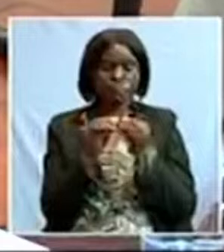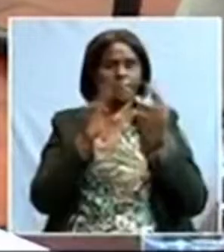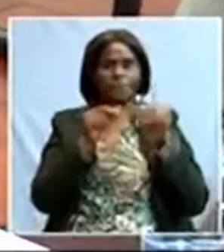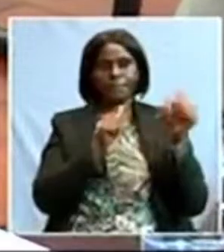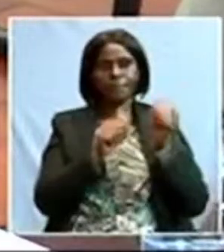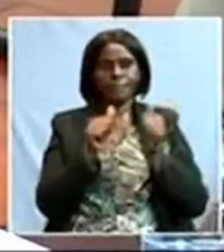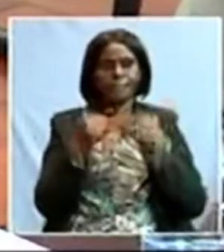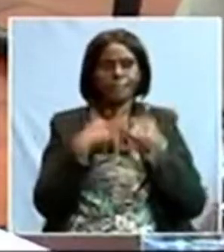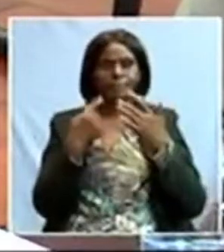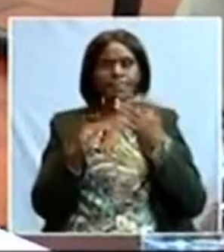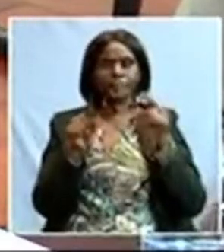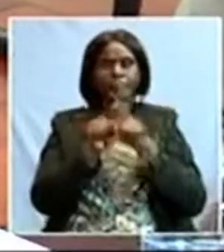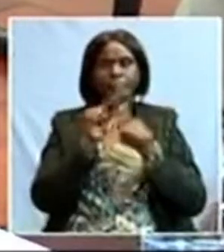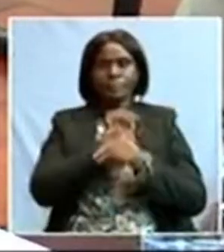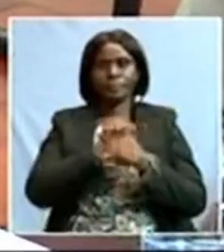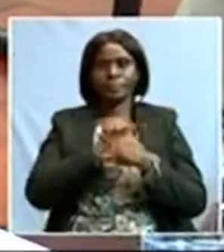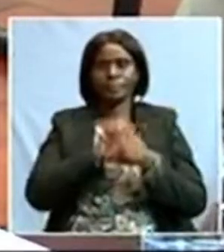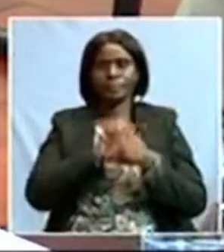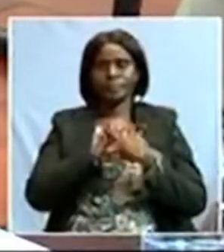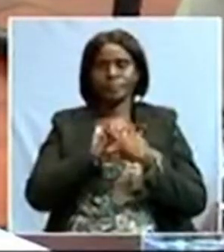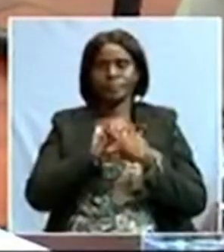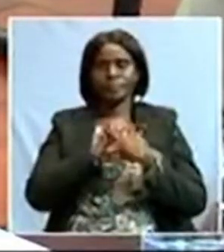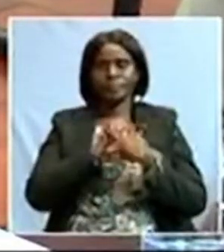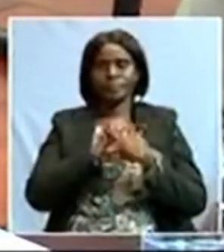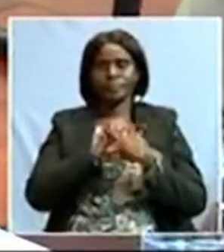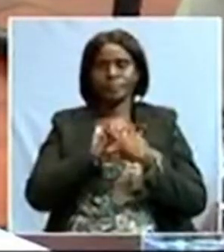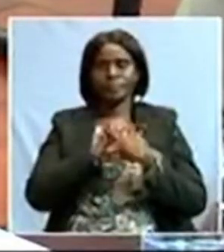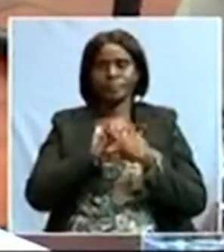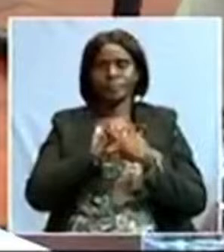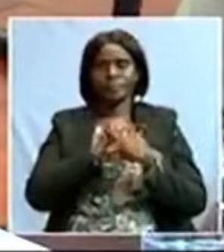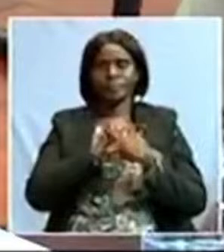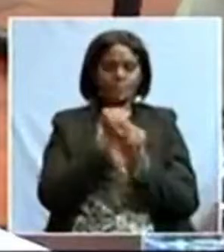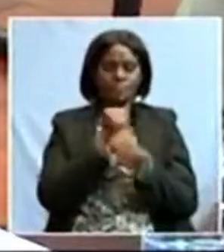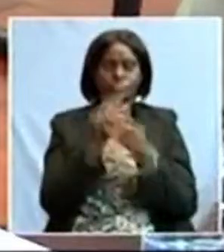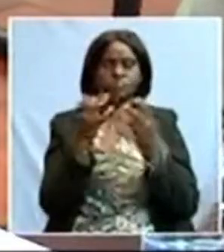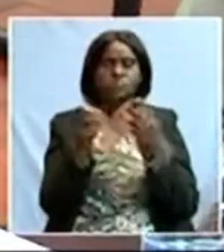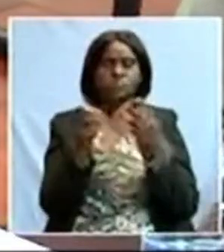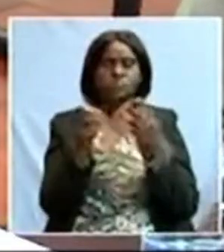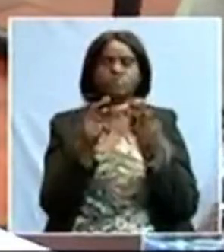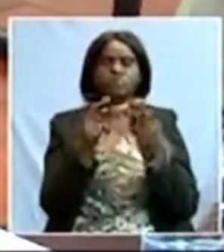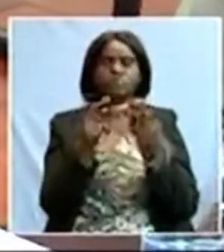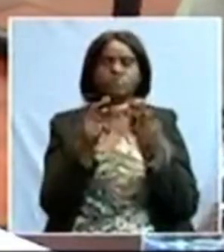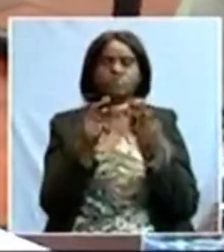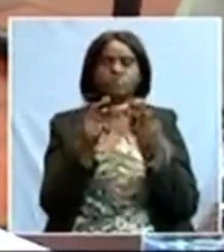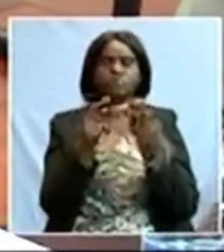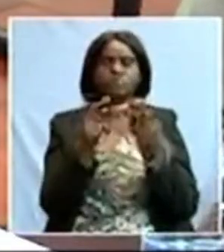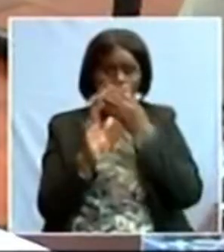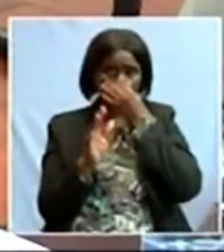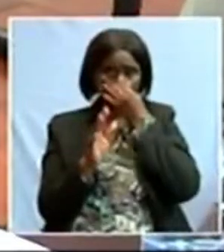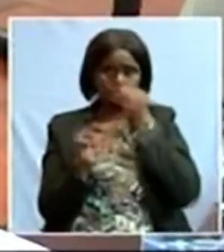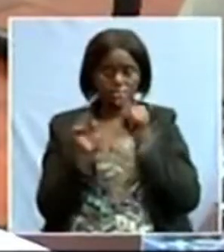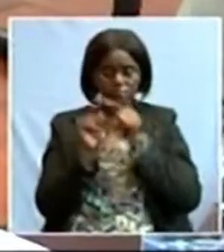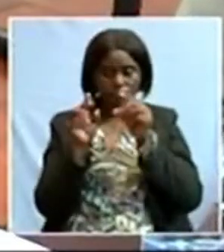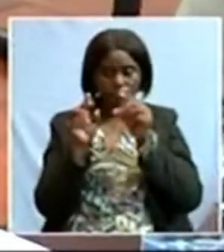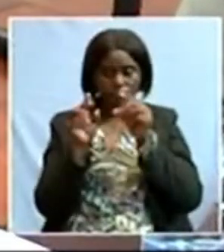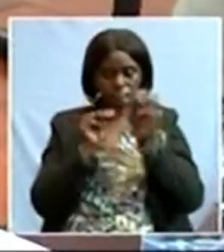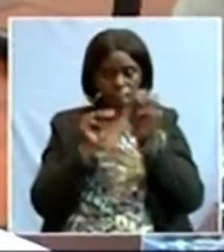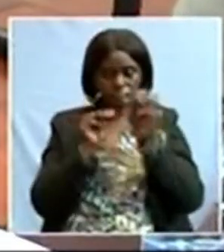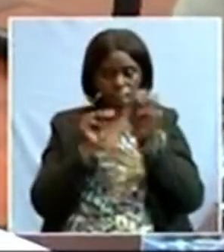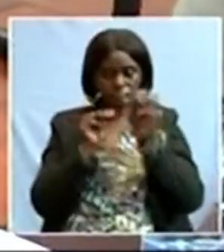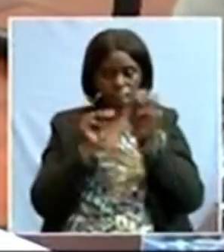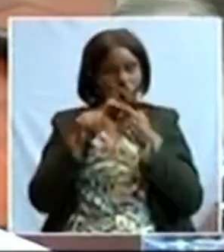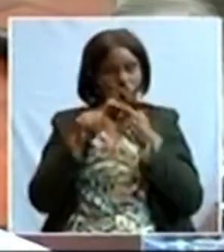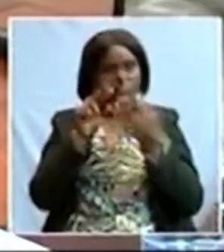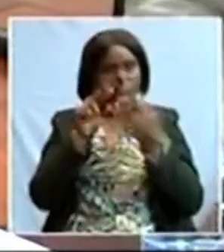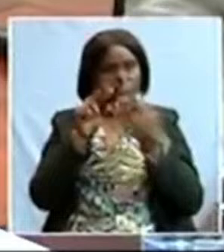has been taken and regrets the money was spent on creation of the dry port. Remedial measure. Management wishes to